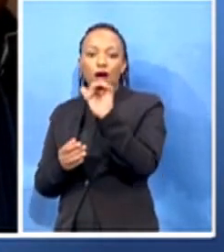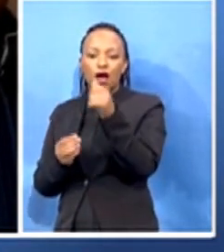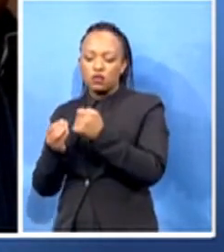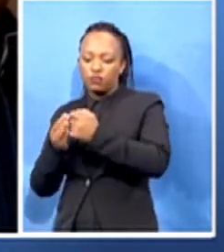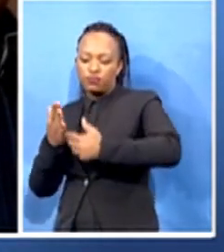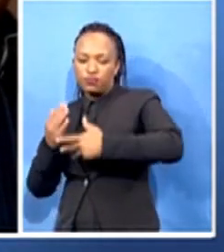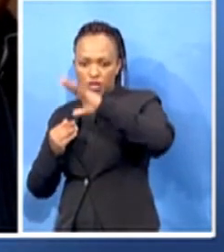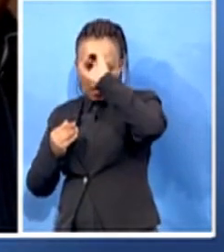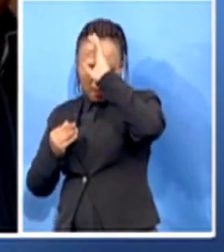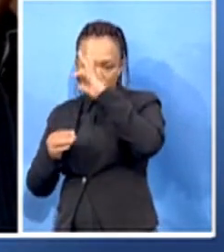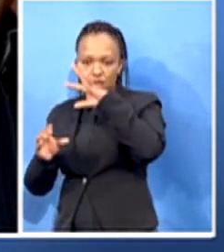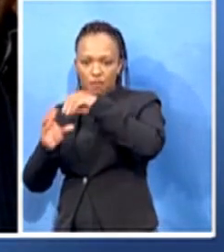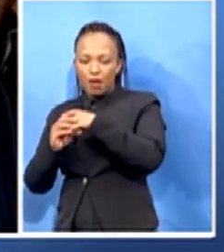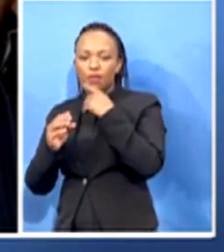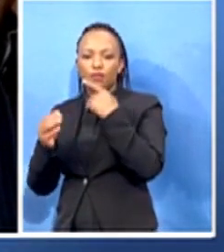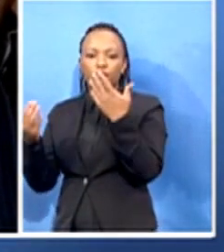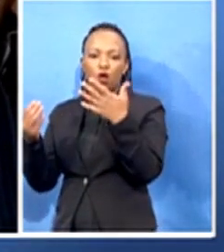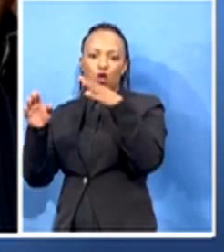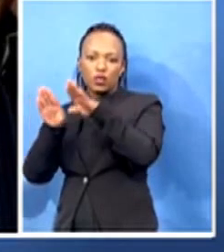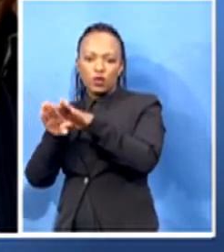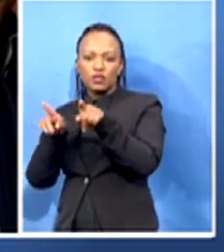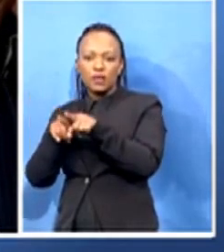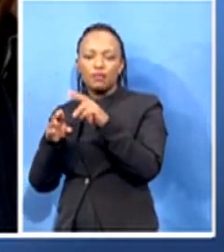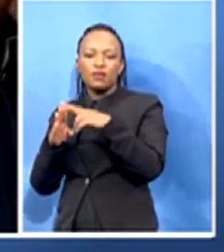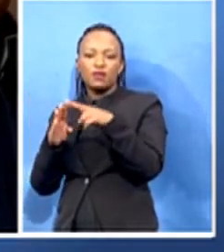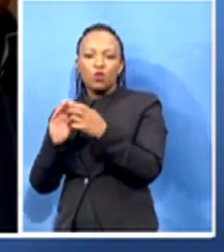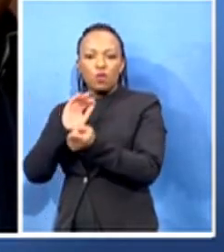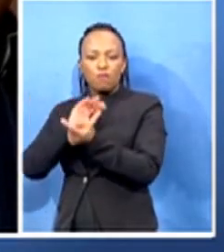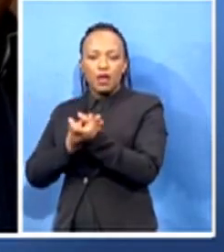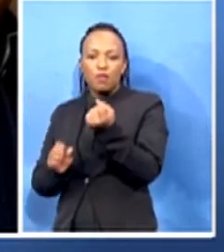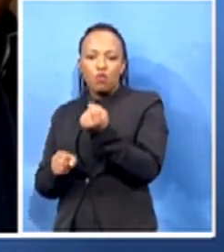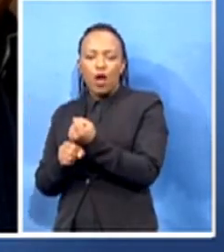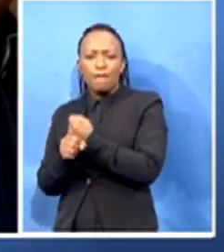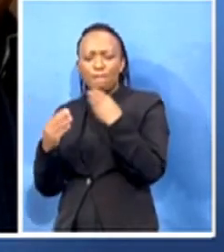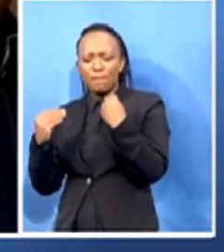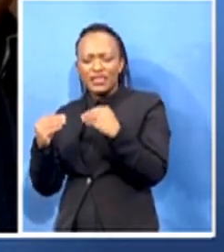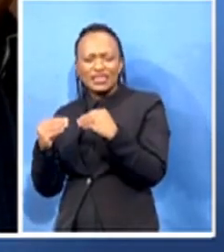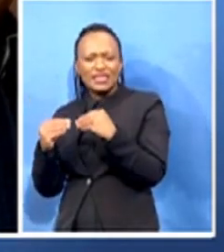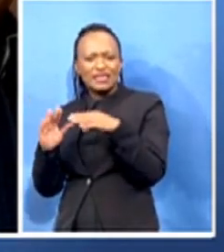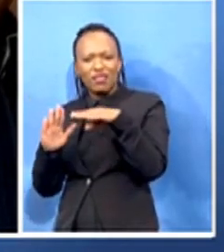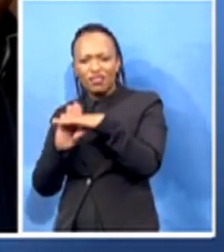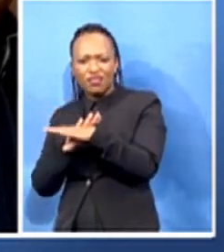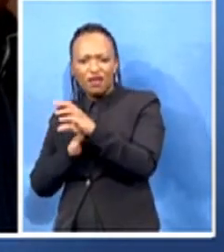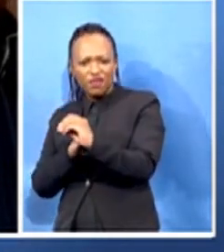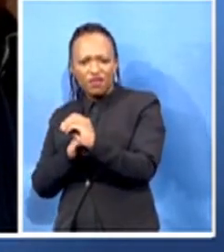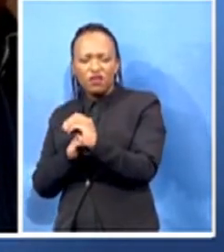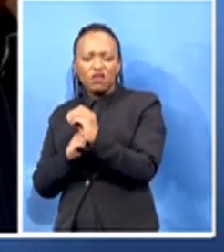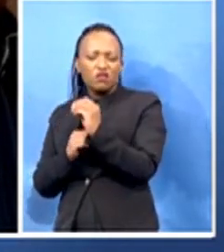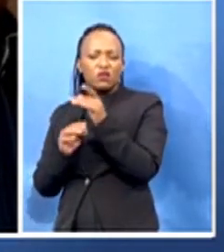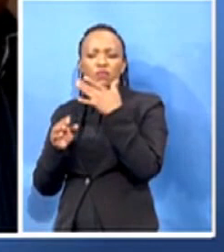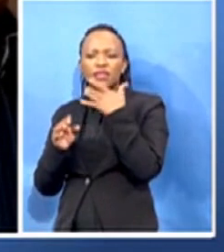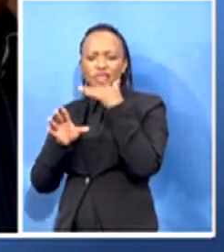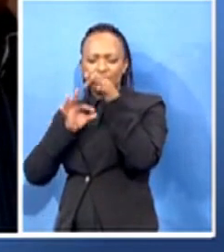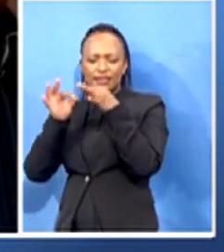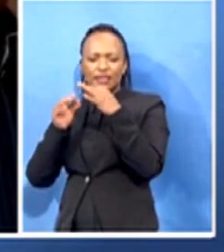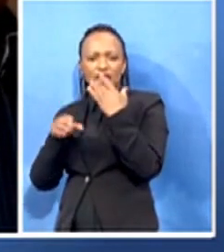the resultant loss of business. Just give us a sense of how workers have been affected in the mining